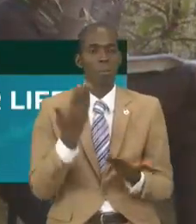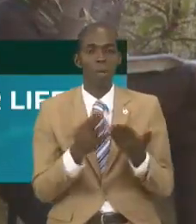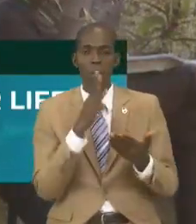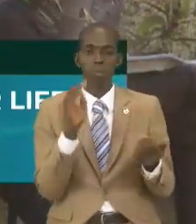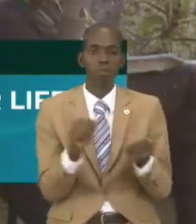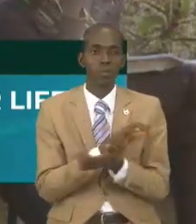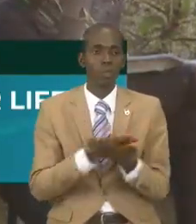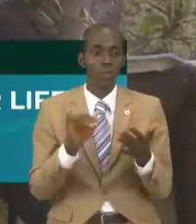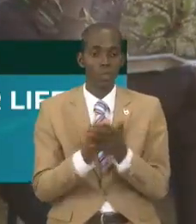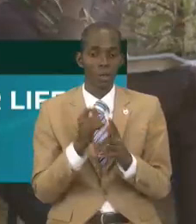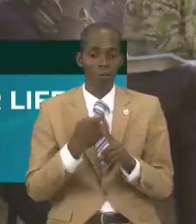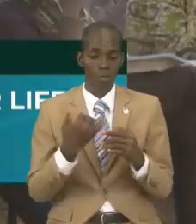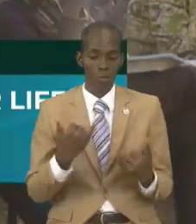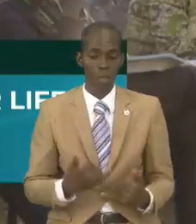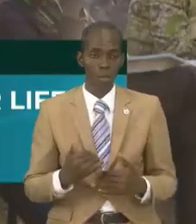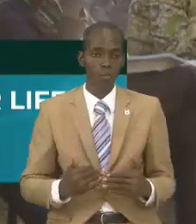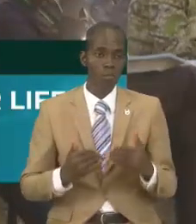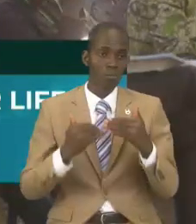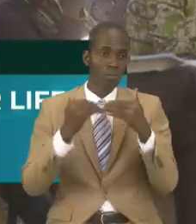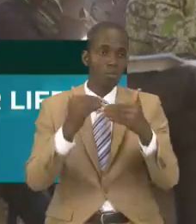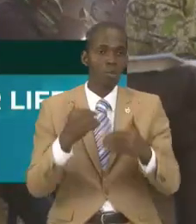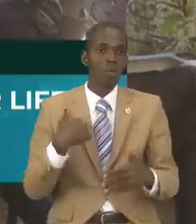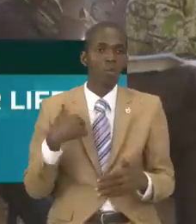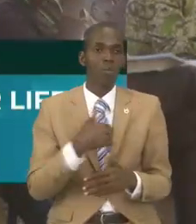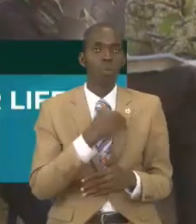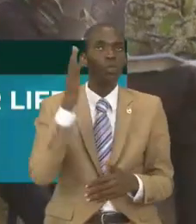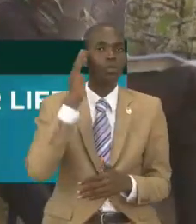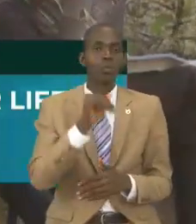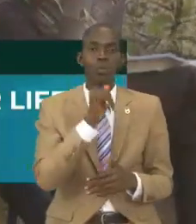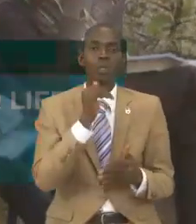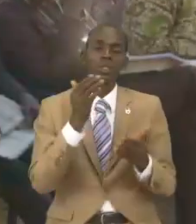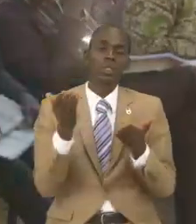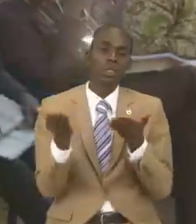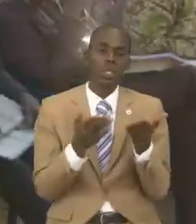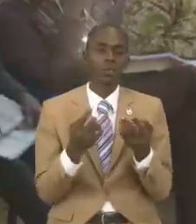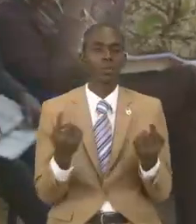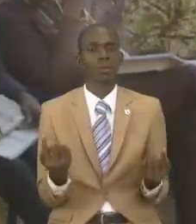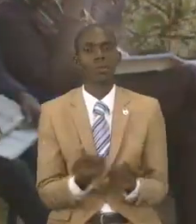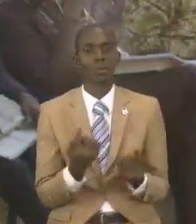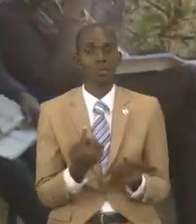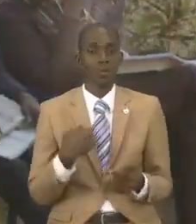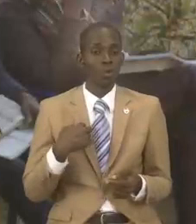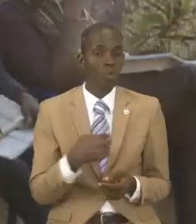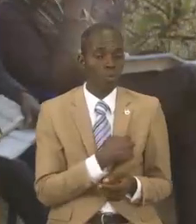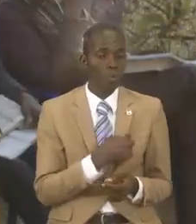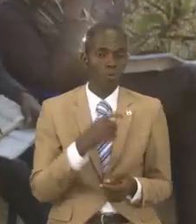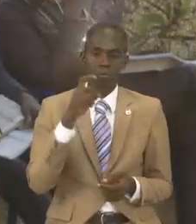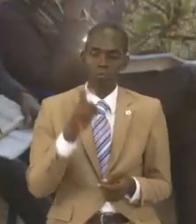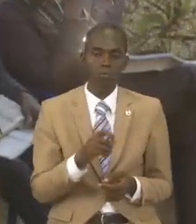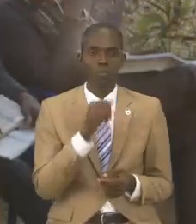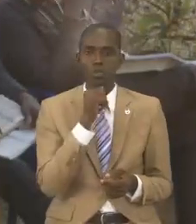henceforth we should not serve sin. We should not